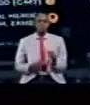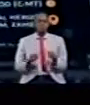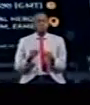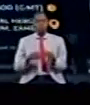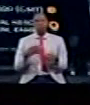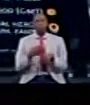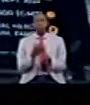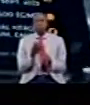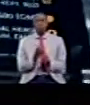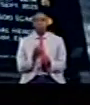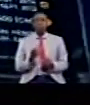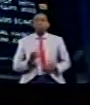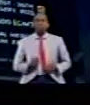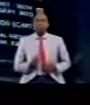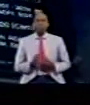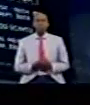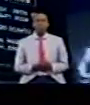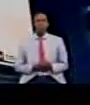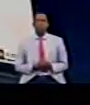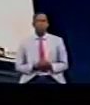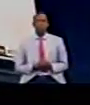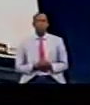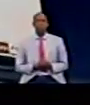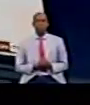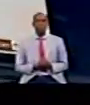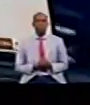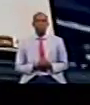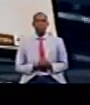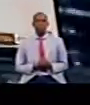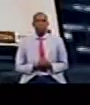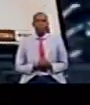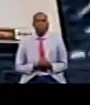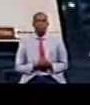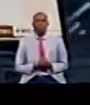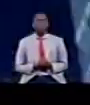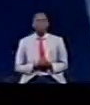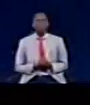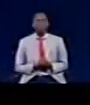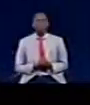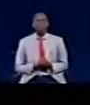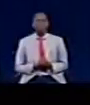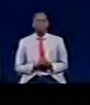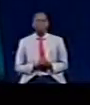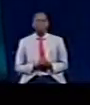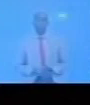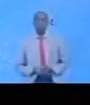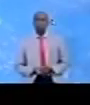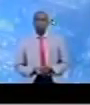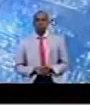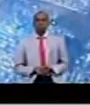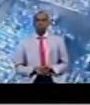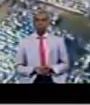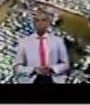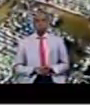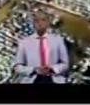they cannot even divorce the wife. They know divorce is a sin. They know that God does not support divorce and the rest.